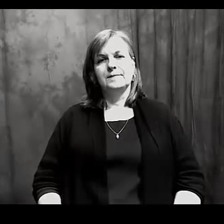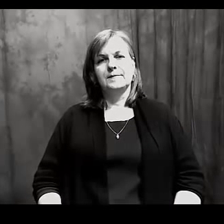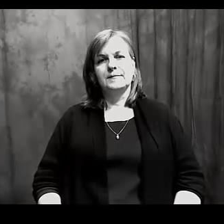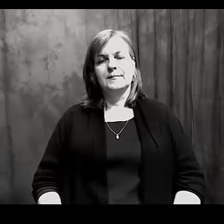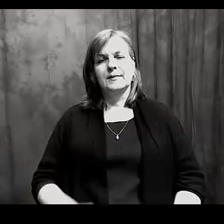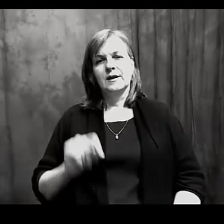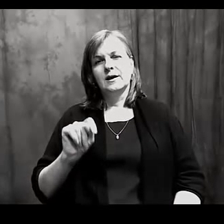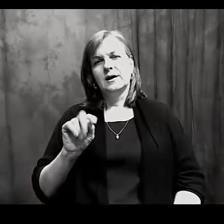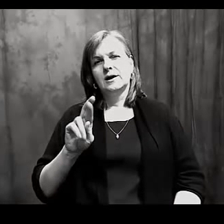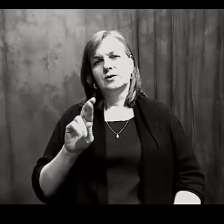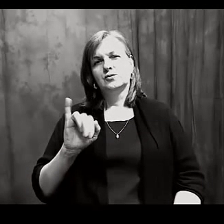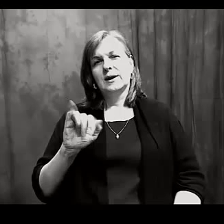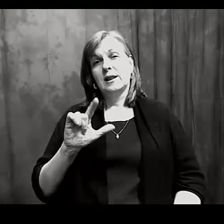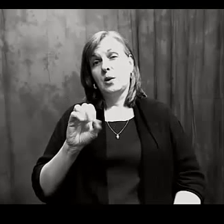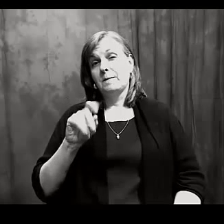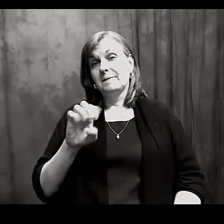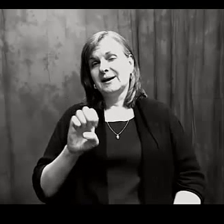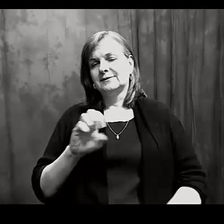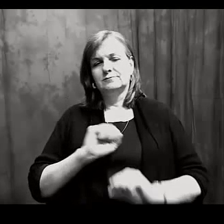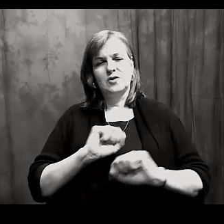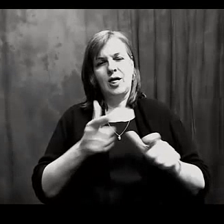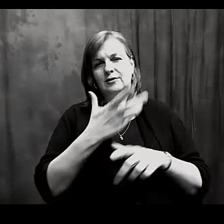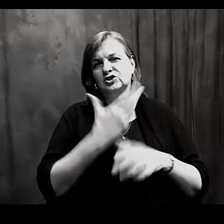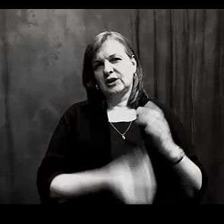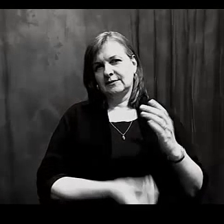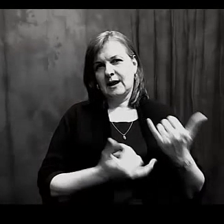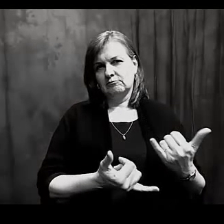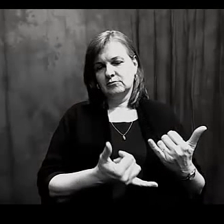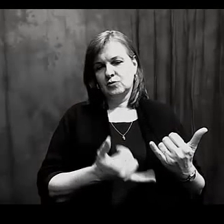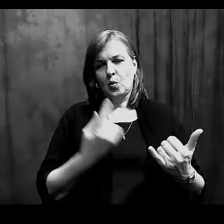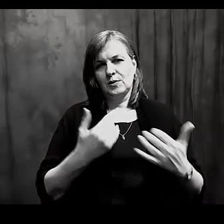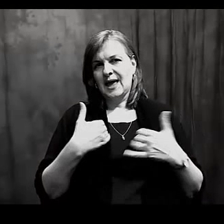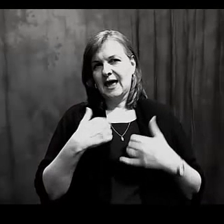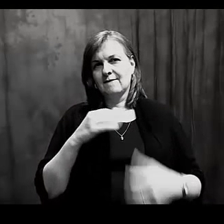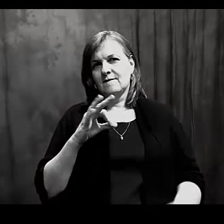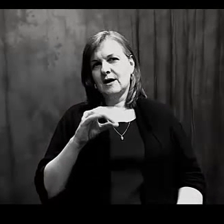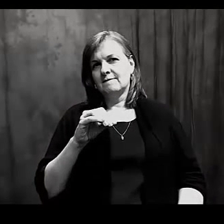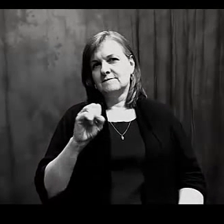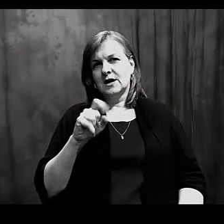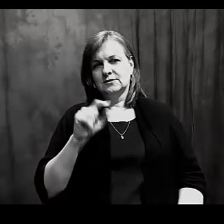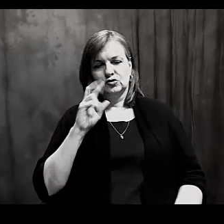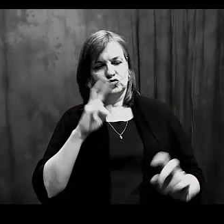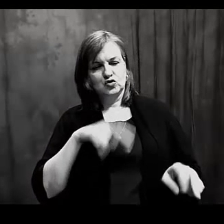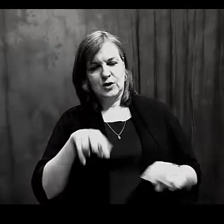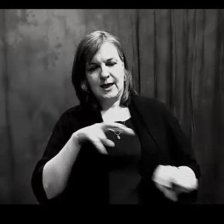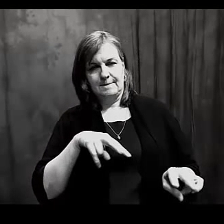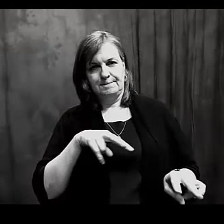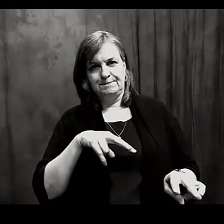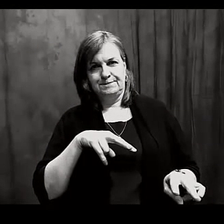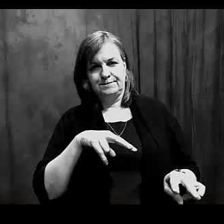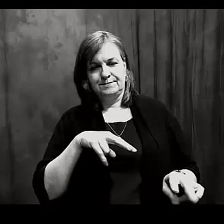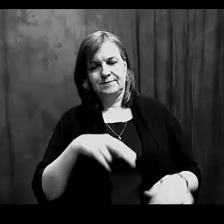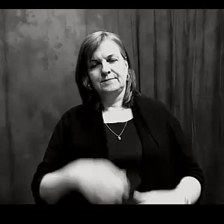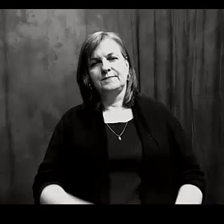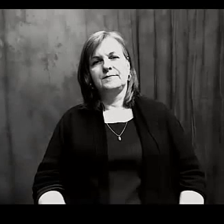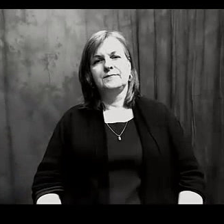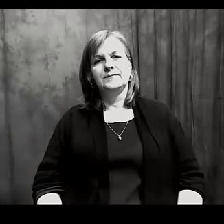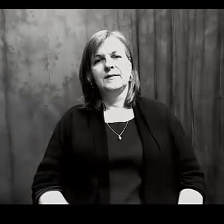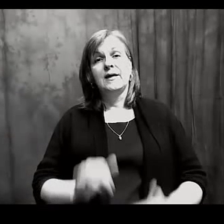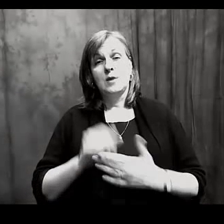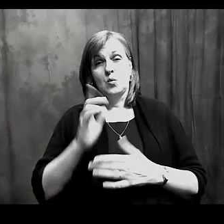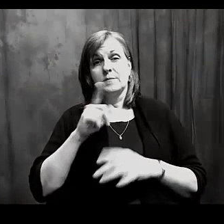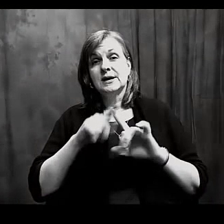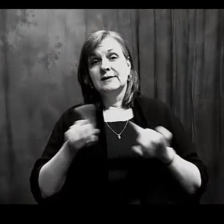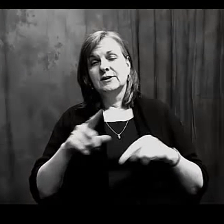Okay. But trilobites are all extinct. So we only have the fossil record to work with. This will be different for